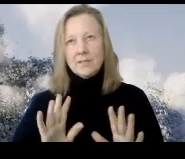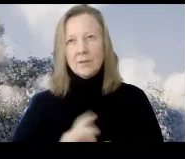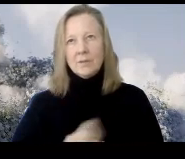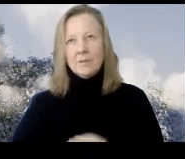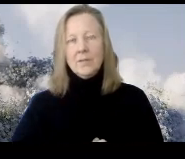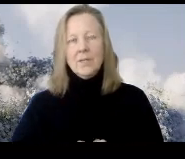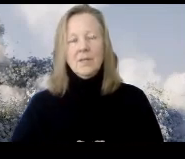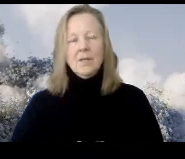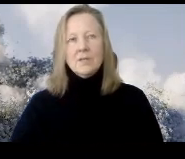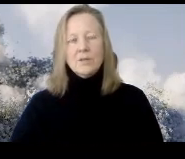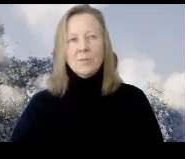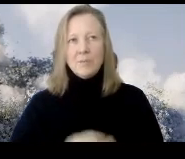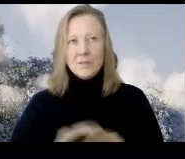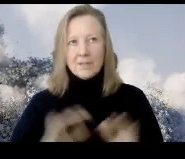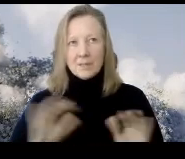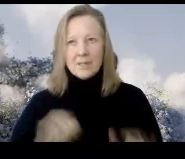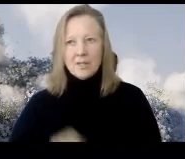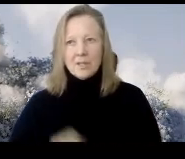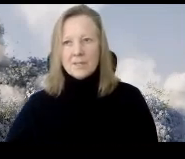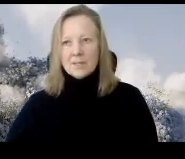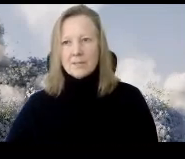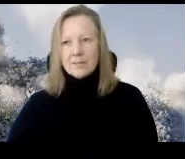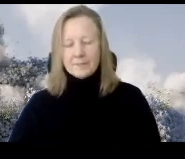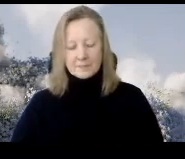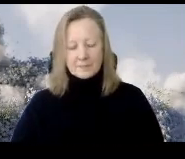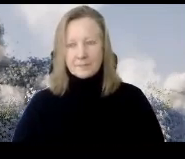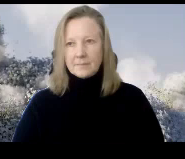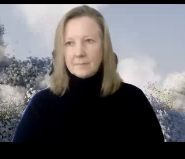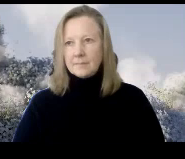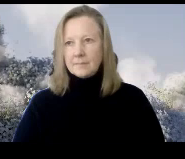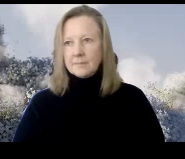Writing's difficult. So, but basically a CLB 6.